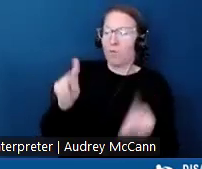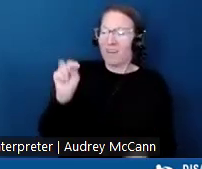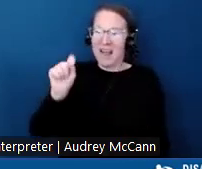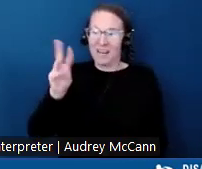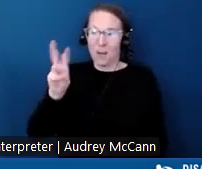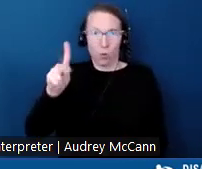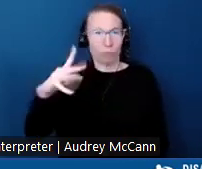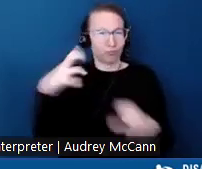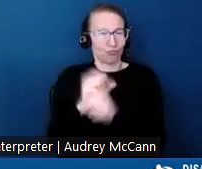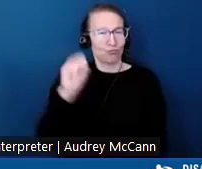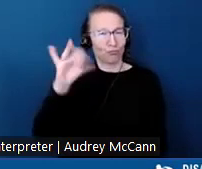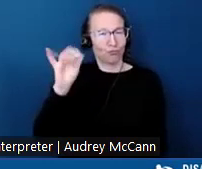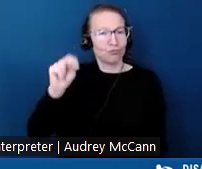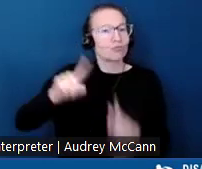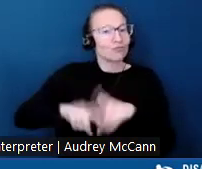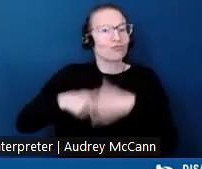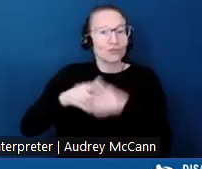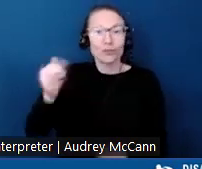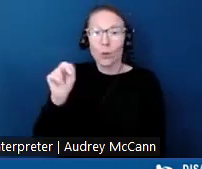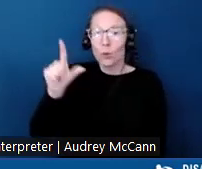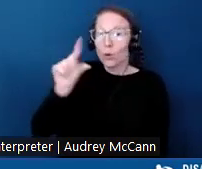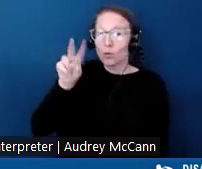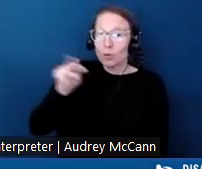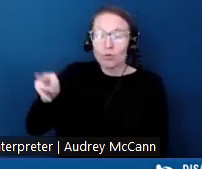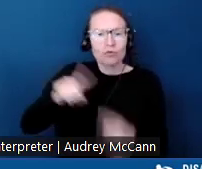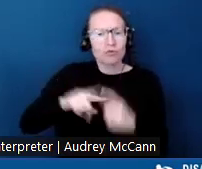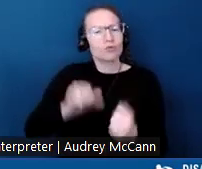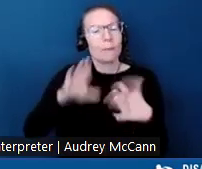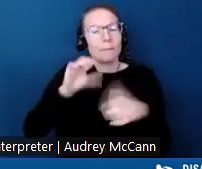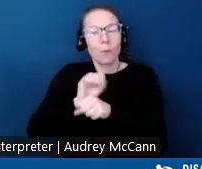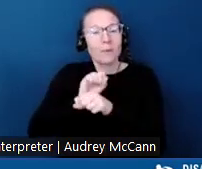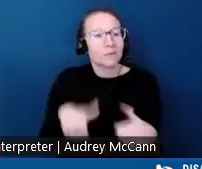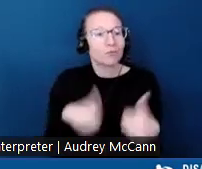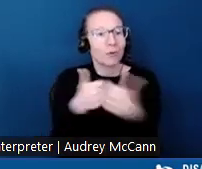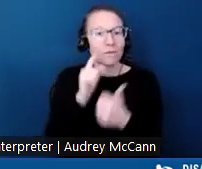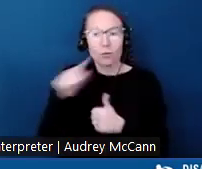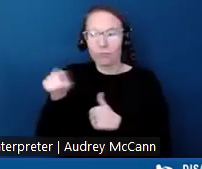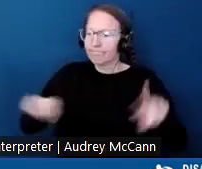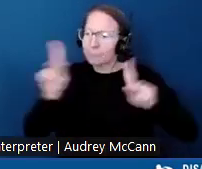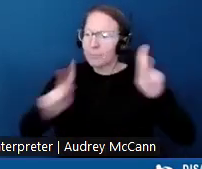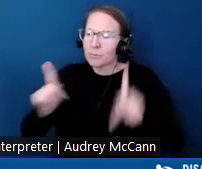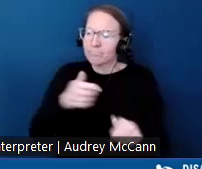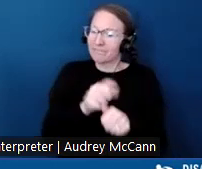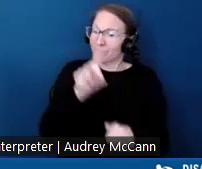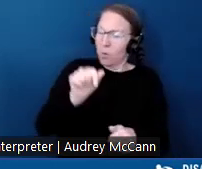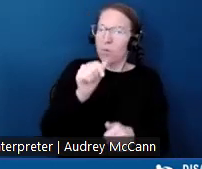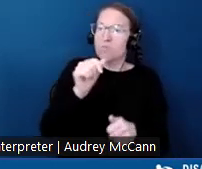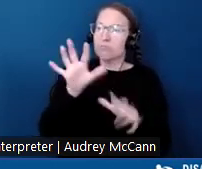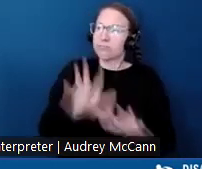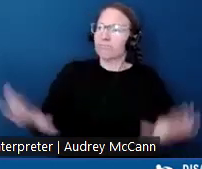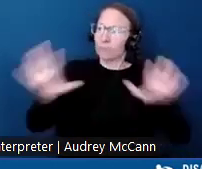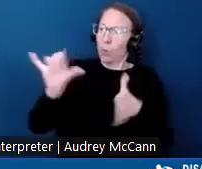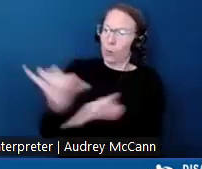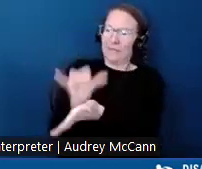January 2022 to address employment challenges for individuals with disabilities across New York State. So as that name states,